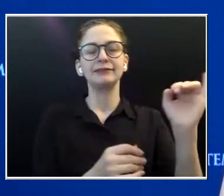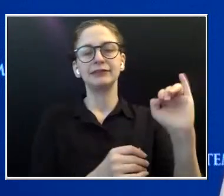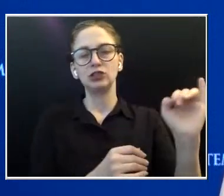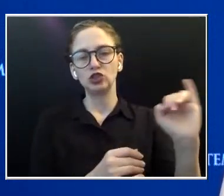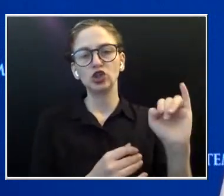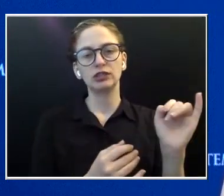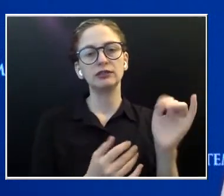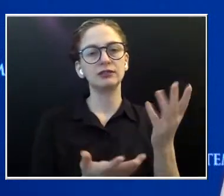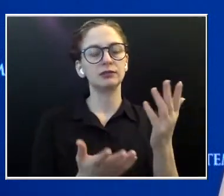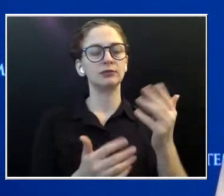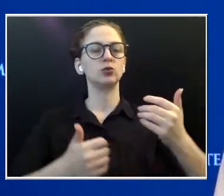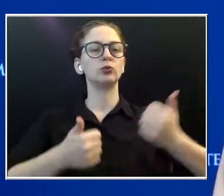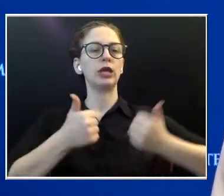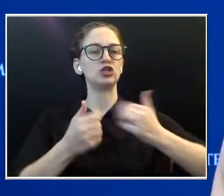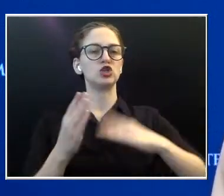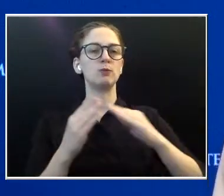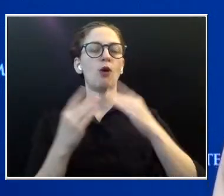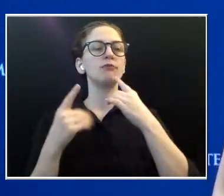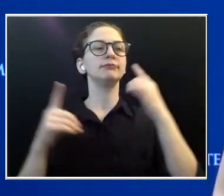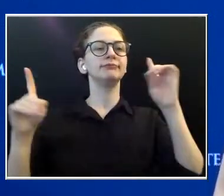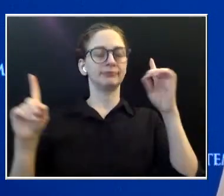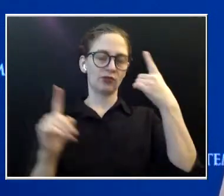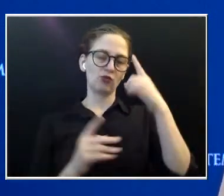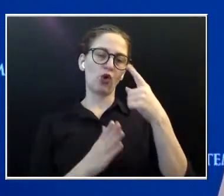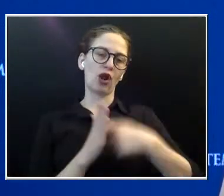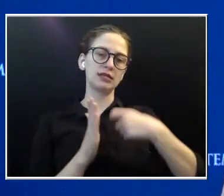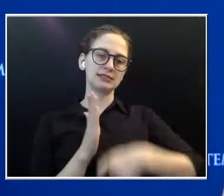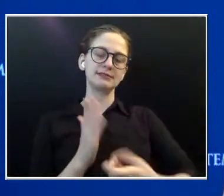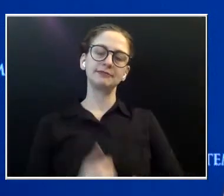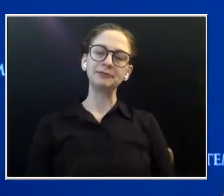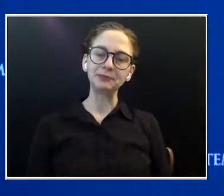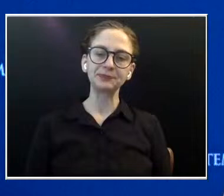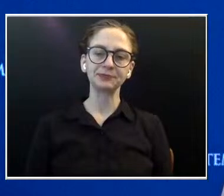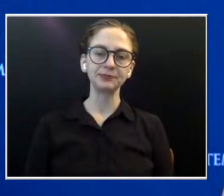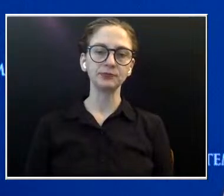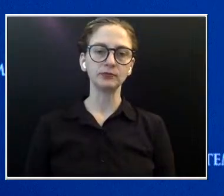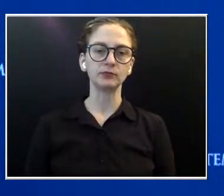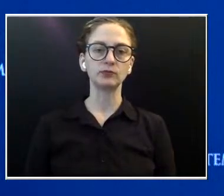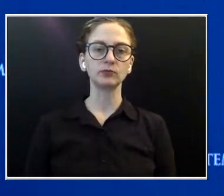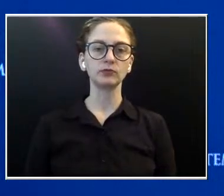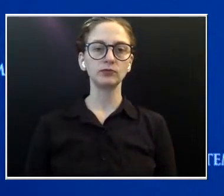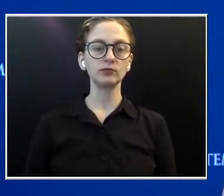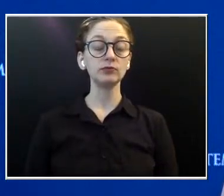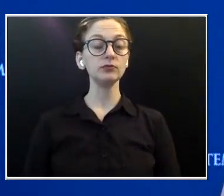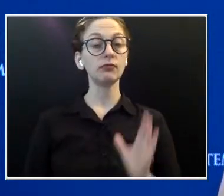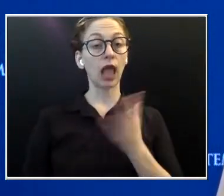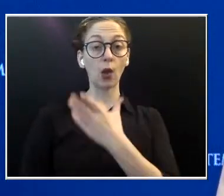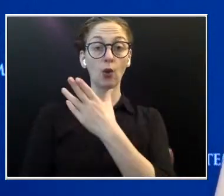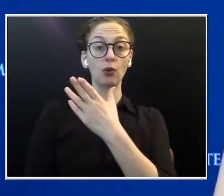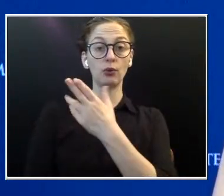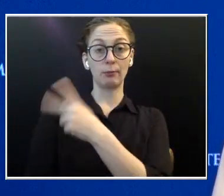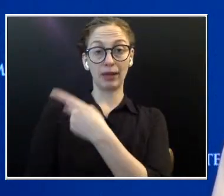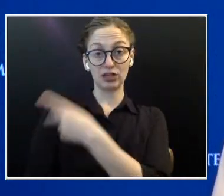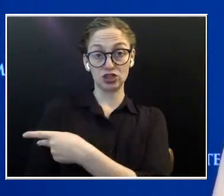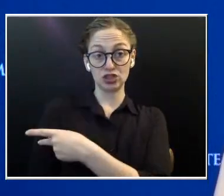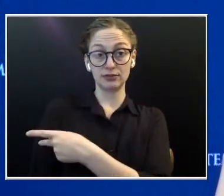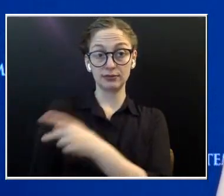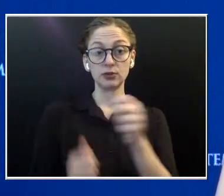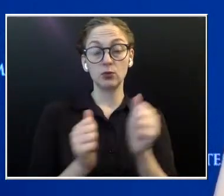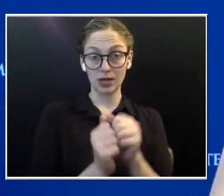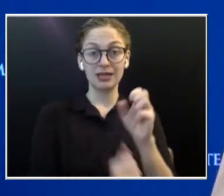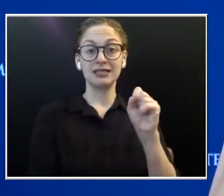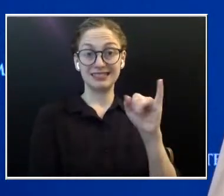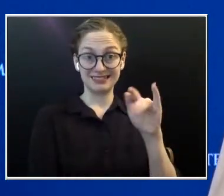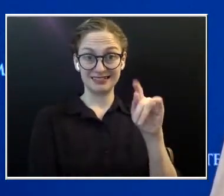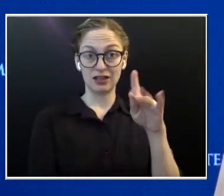cost-effective strategy, but effective strategy. So our patients with sickle cell disease, bottom line, have options out